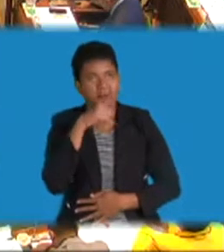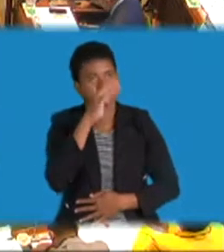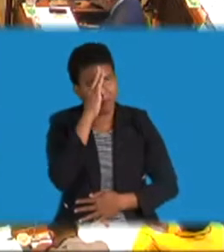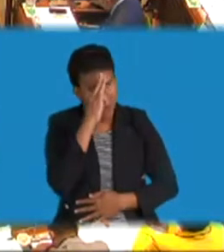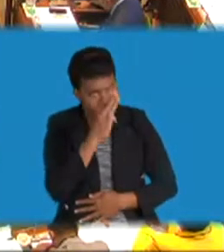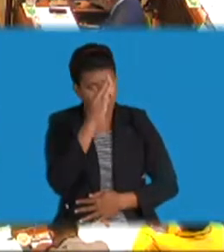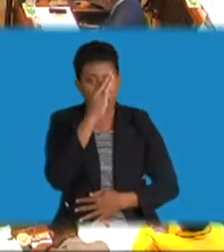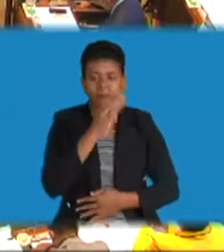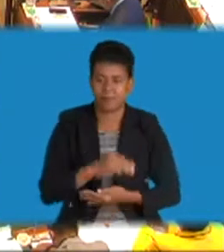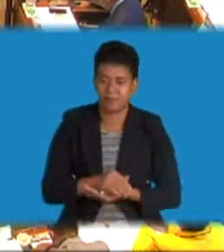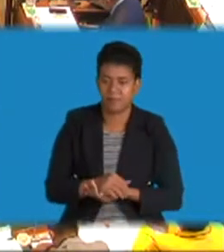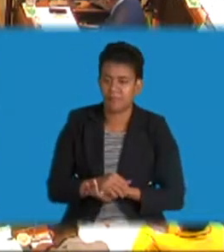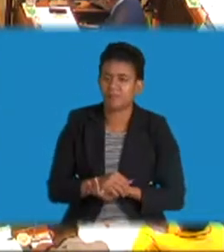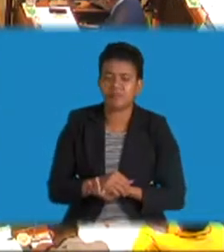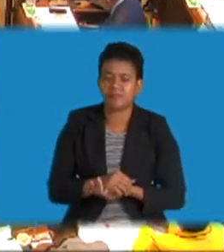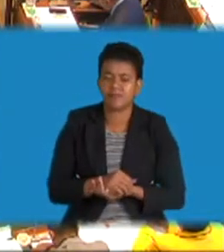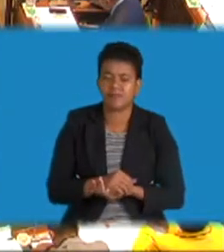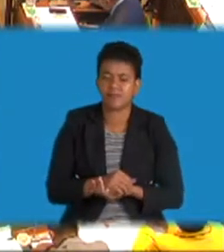There being no other,